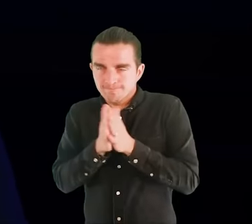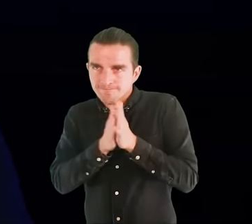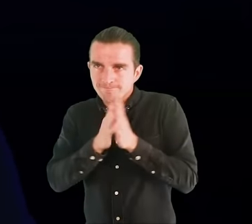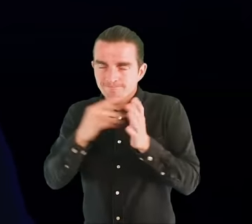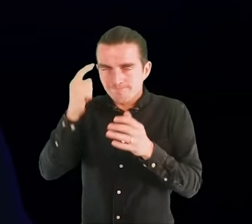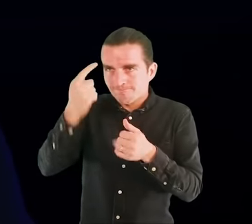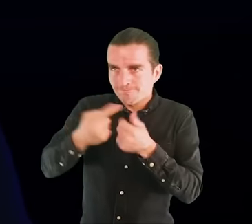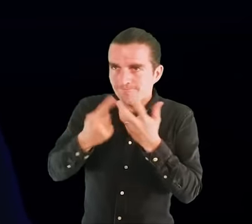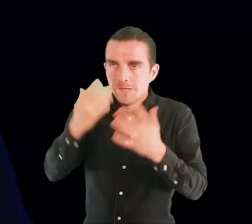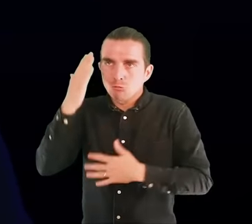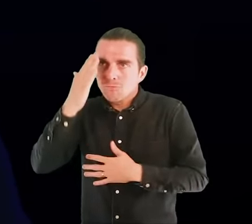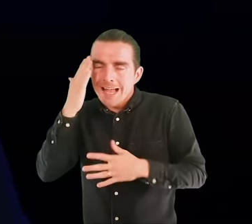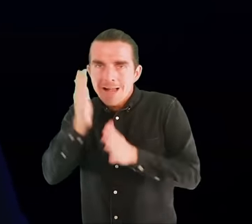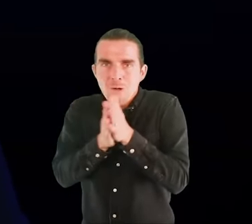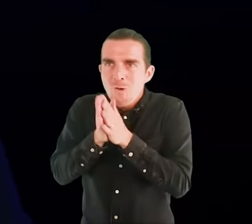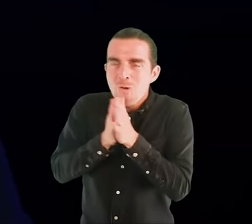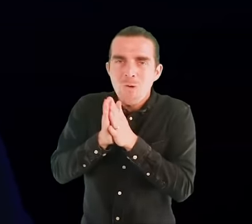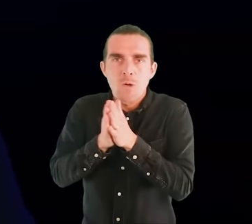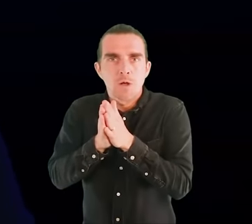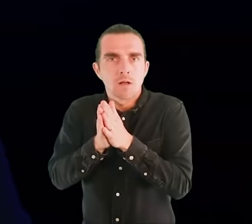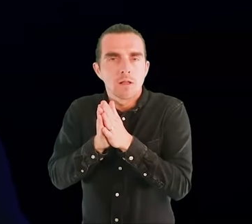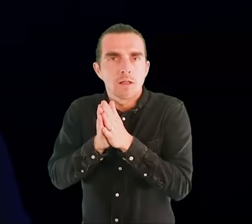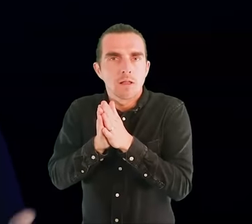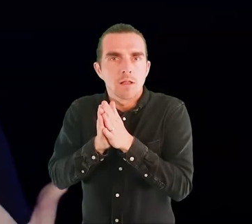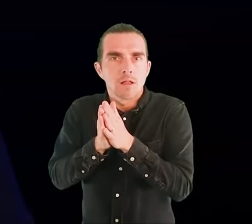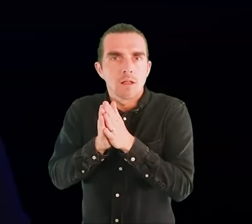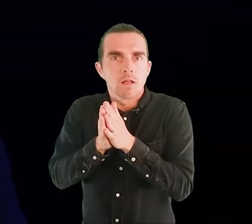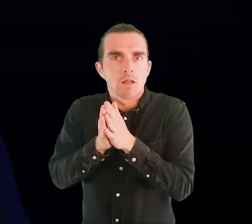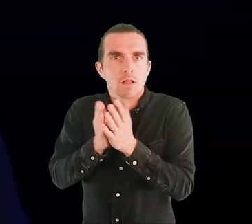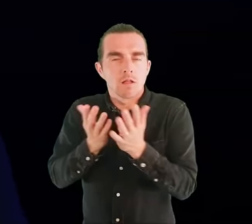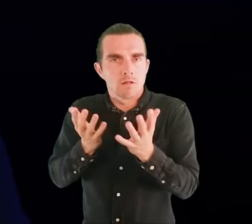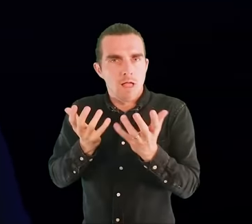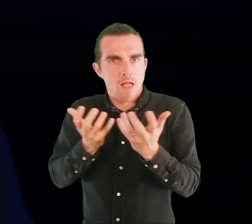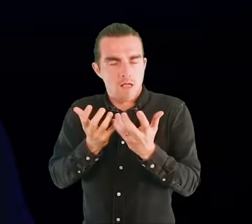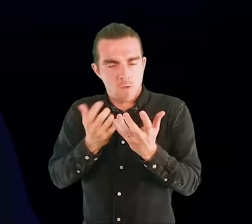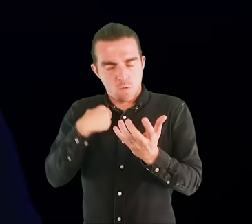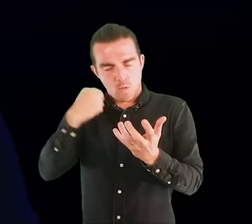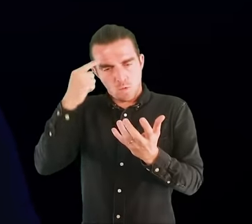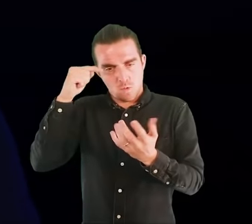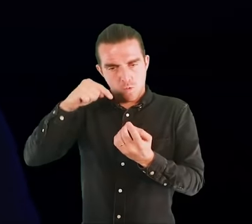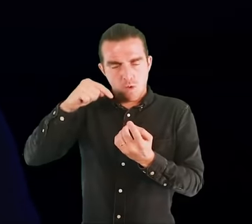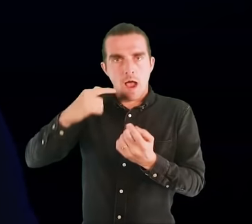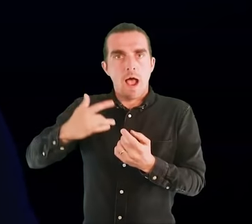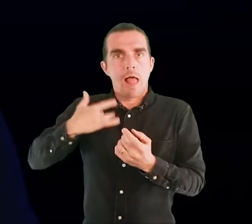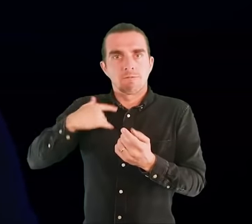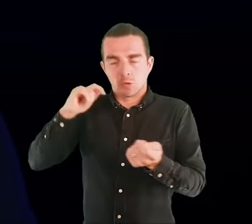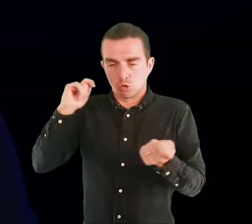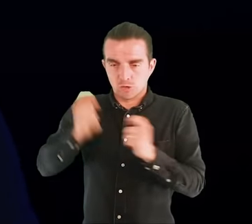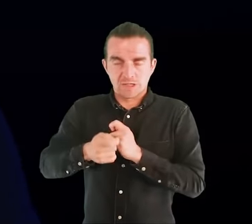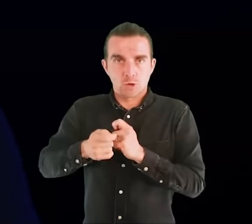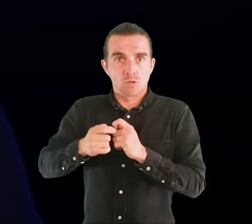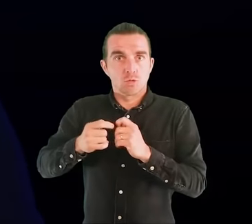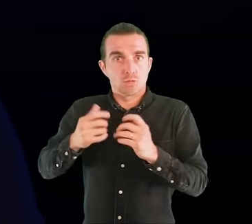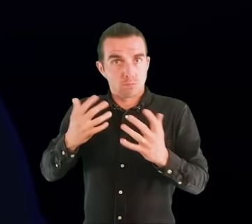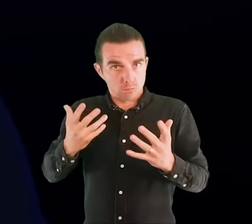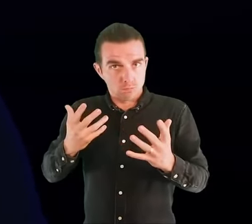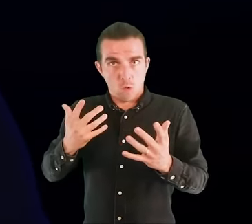lives? What will happen to our career? Could we have as many careers as decades in our life?